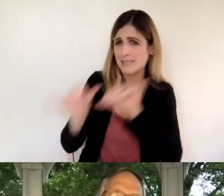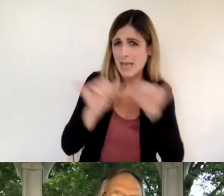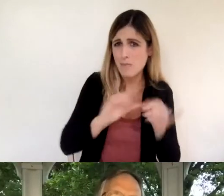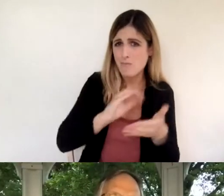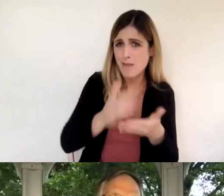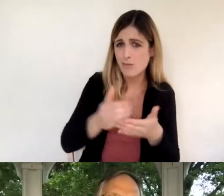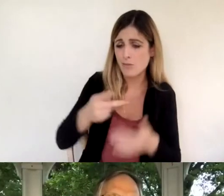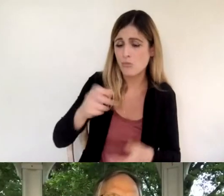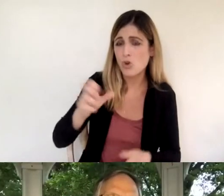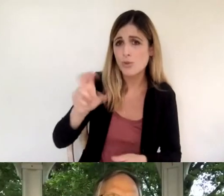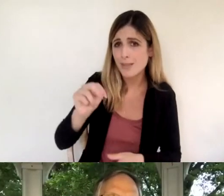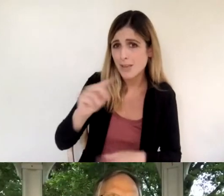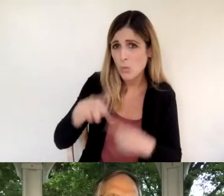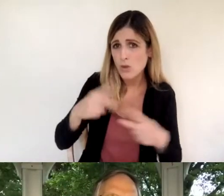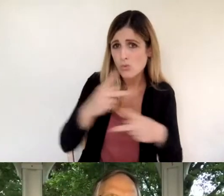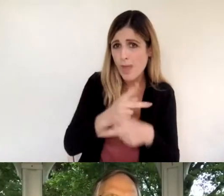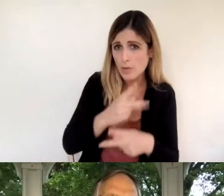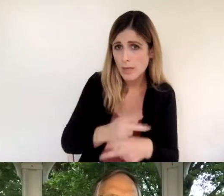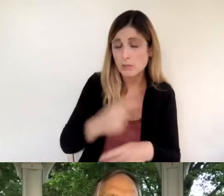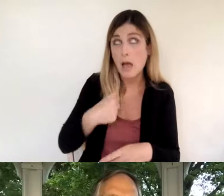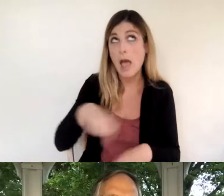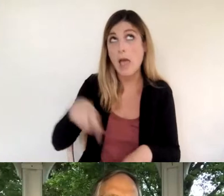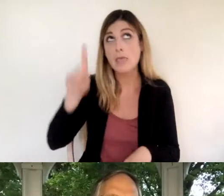So I think that ideal body weight